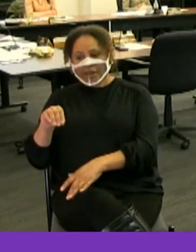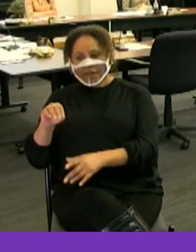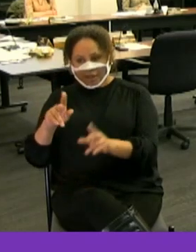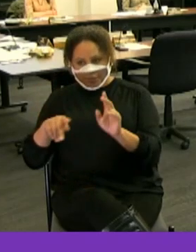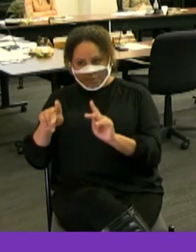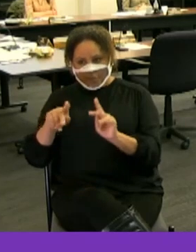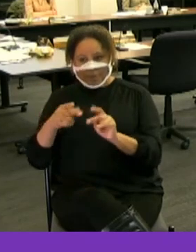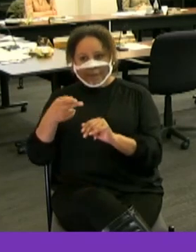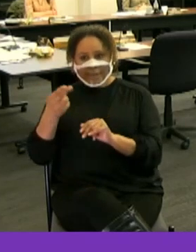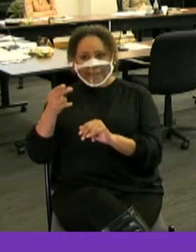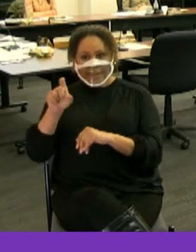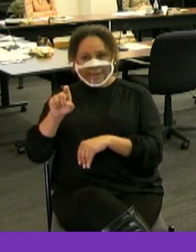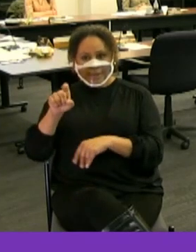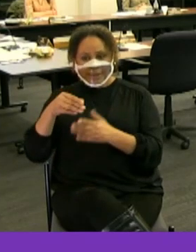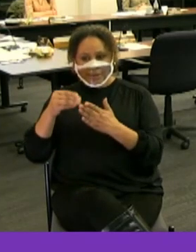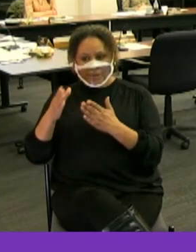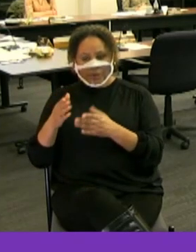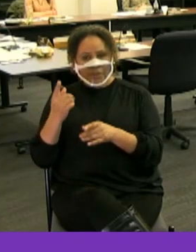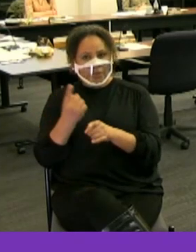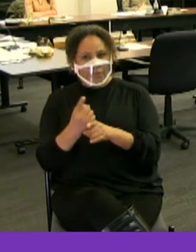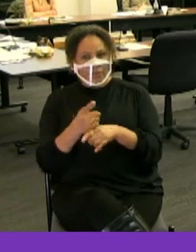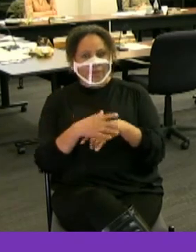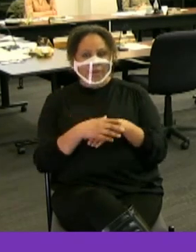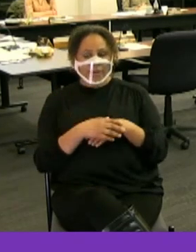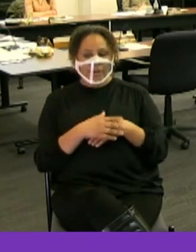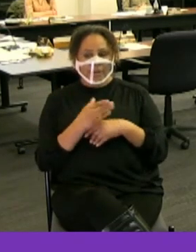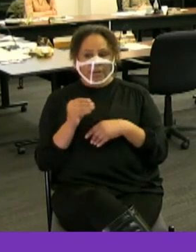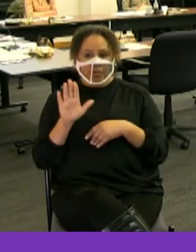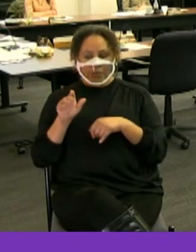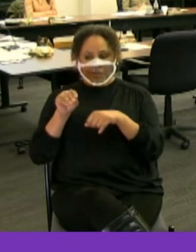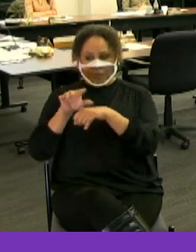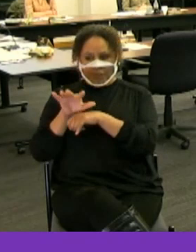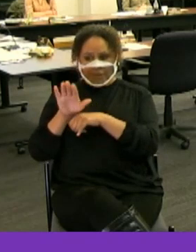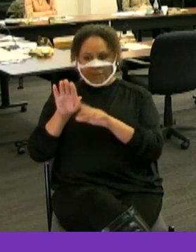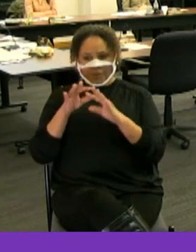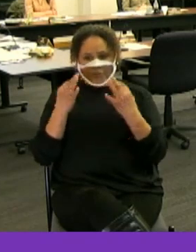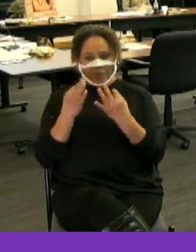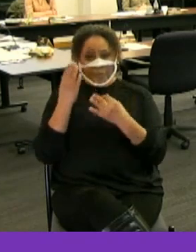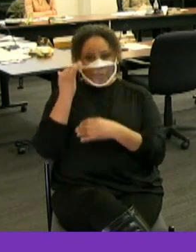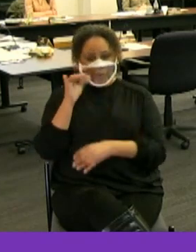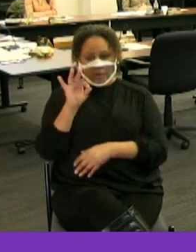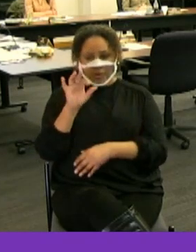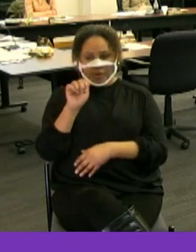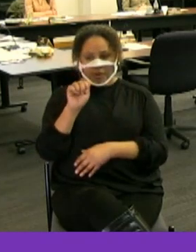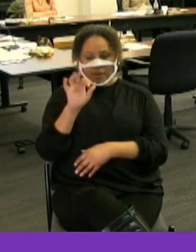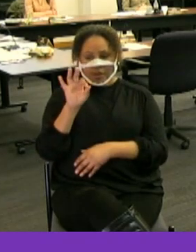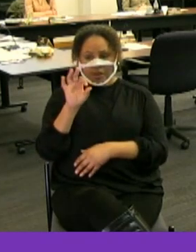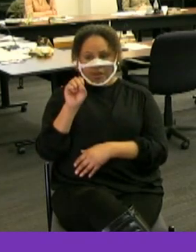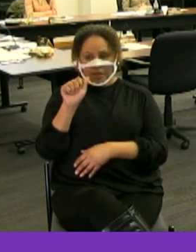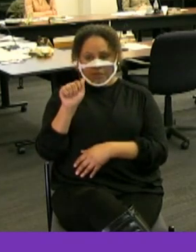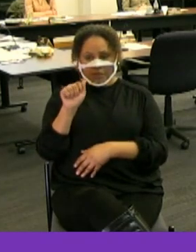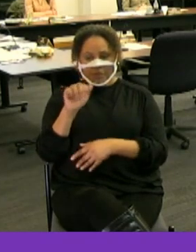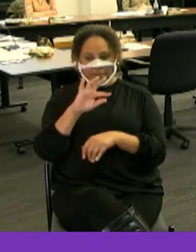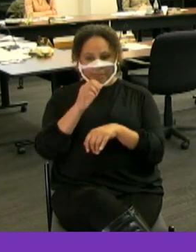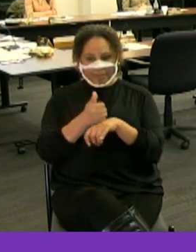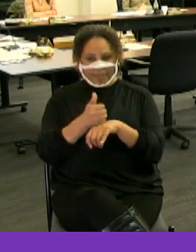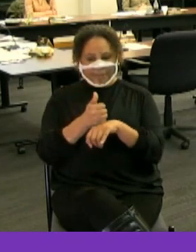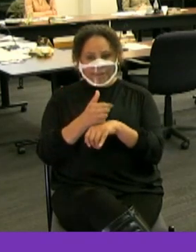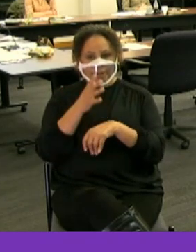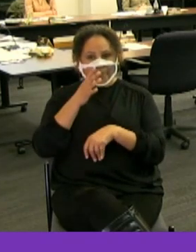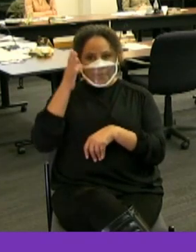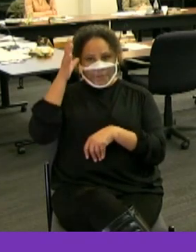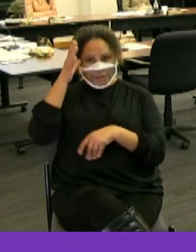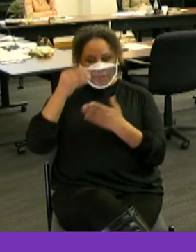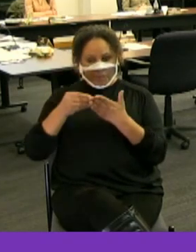students? Correct. So, and it's going to affect their families because the FAFSA is based on the parental and student